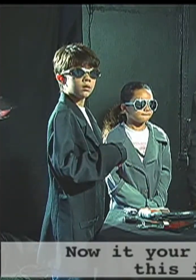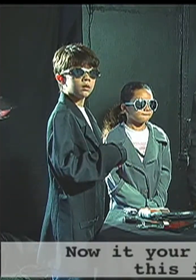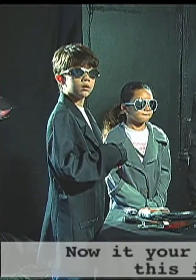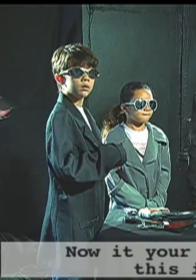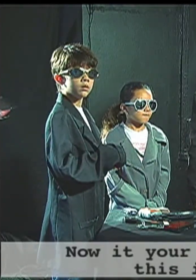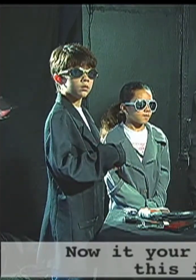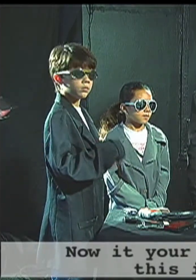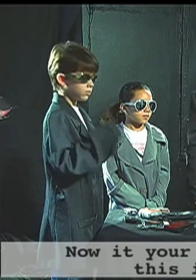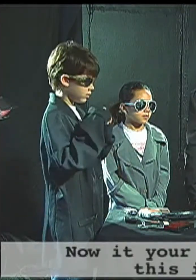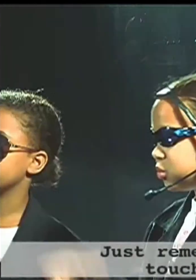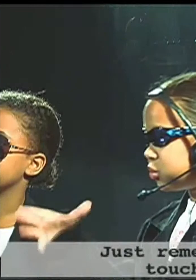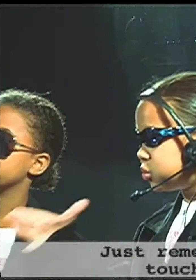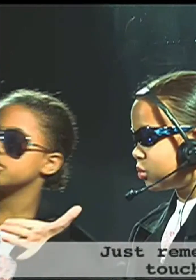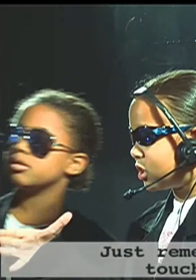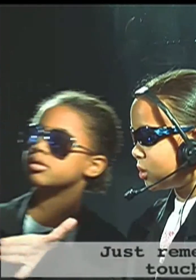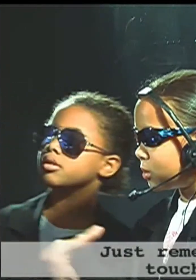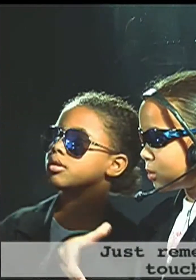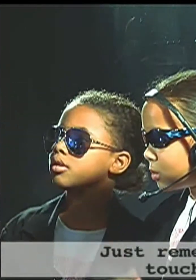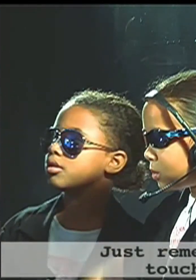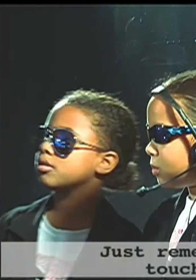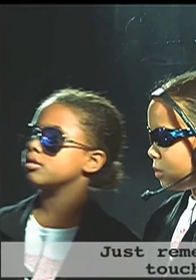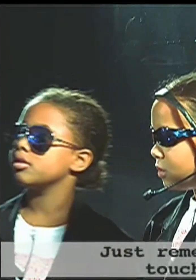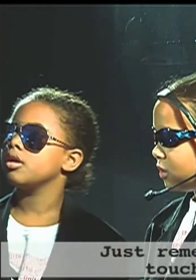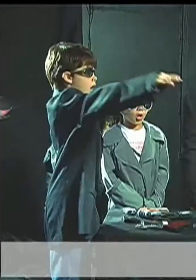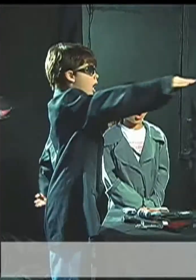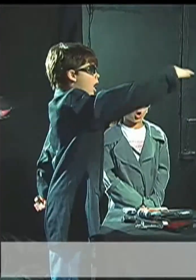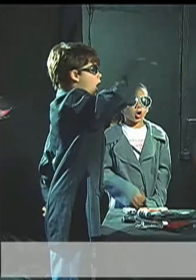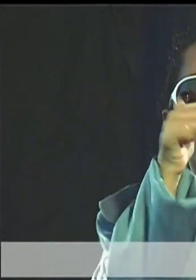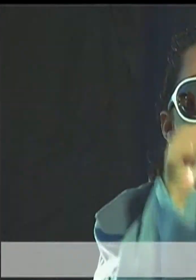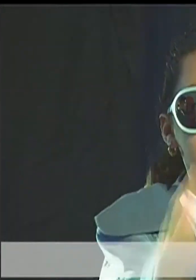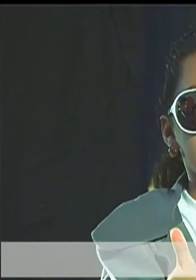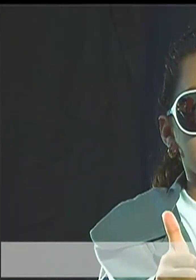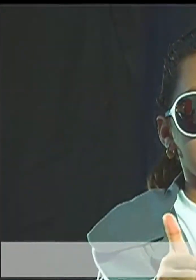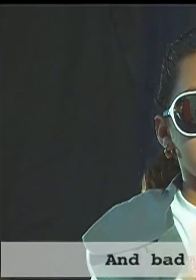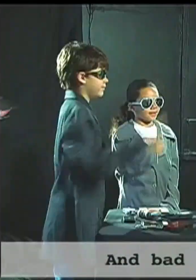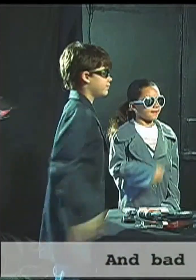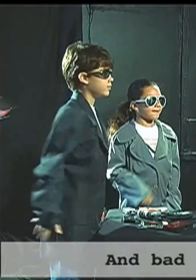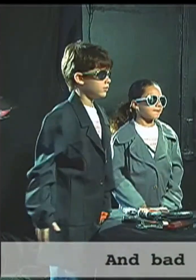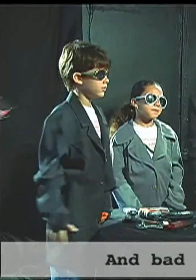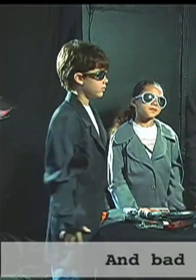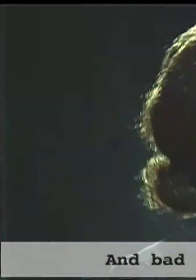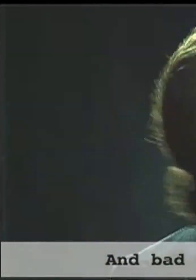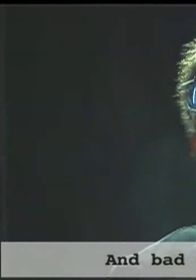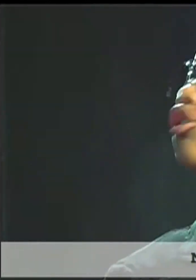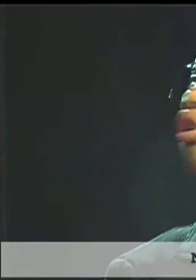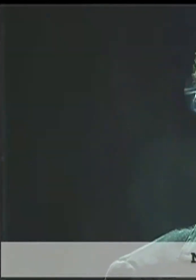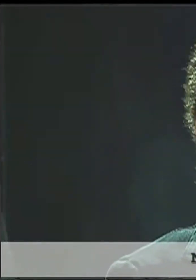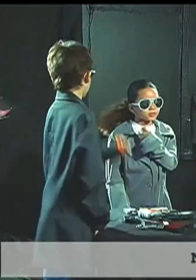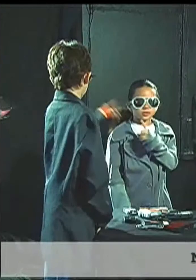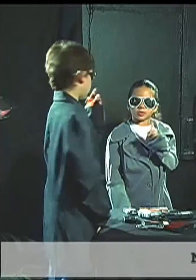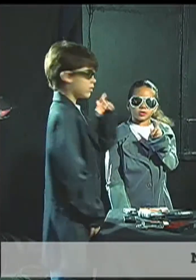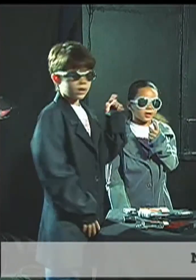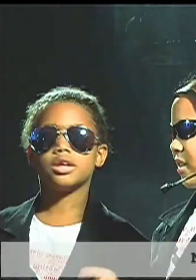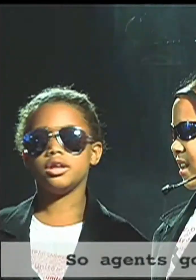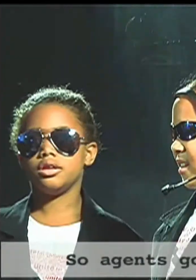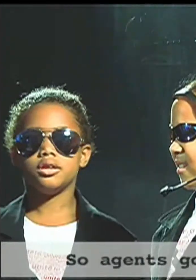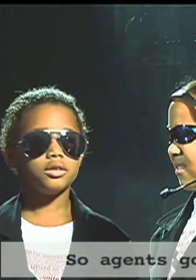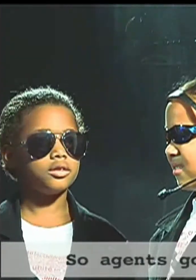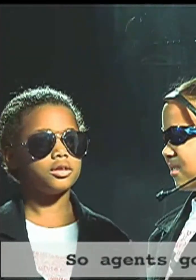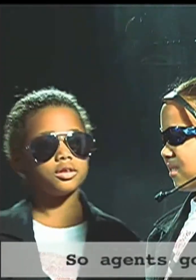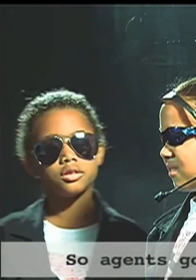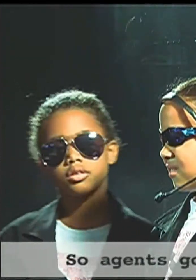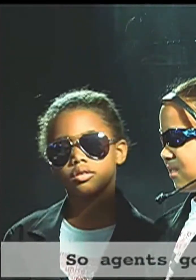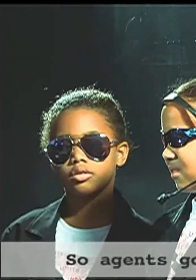to spread this information. Just remember that good touches are okay. And bad touches are not okay.